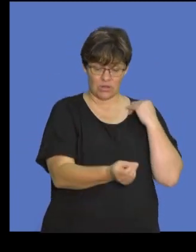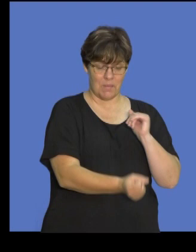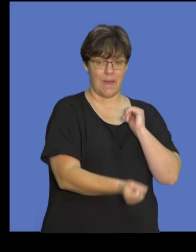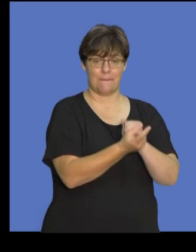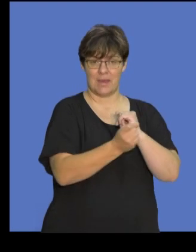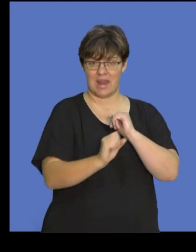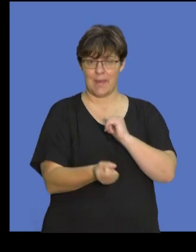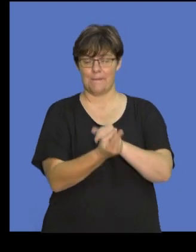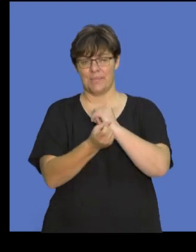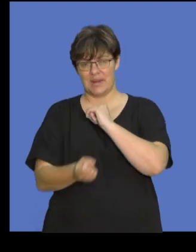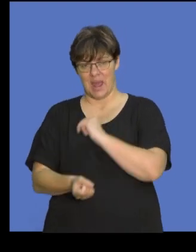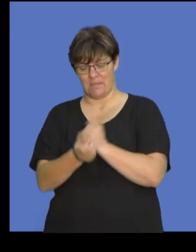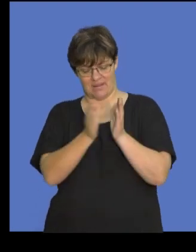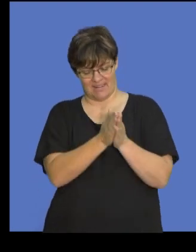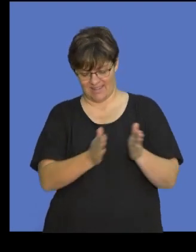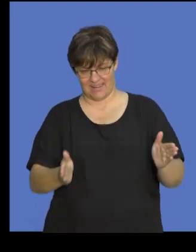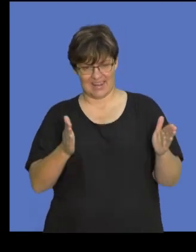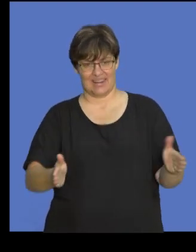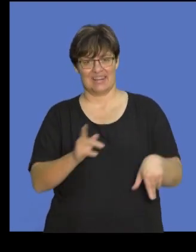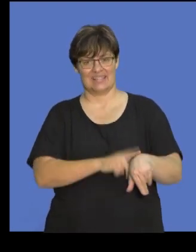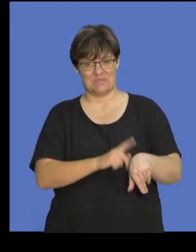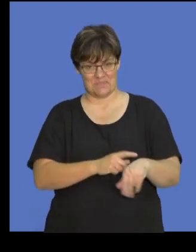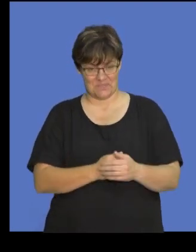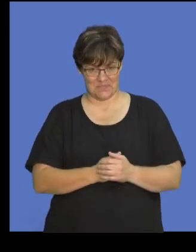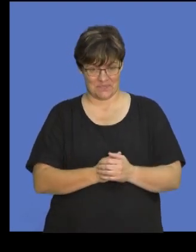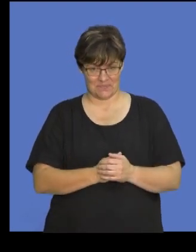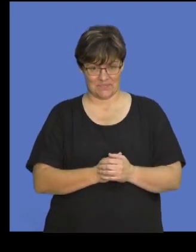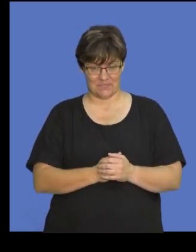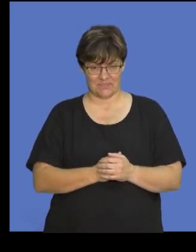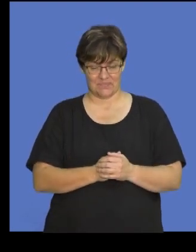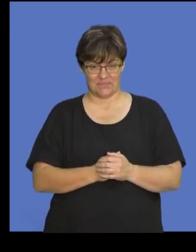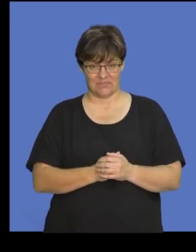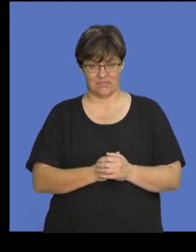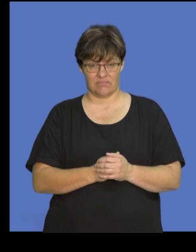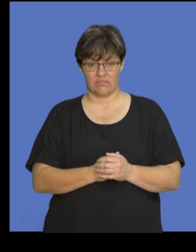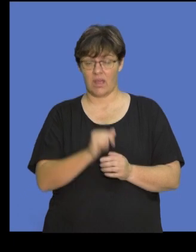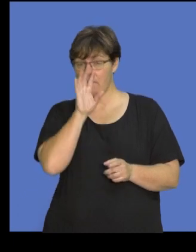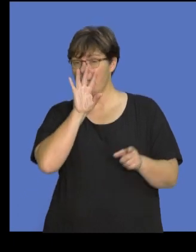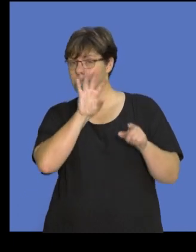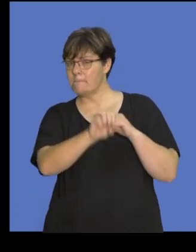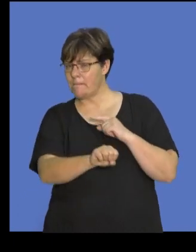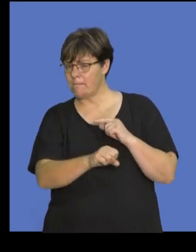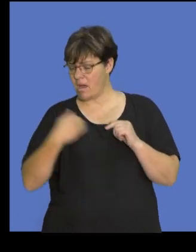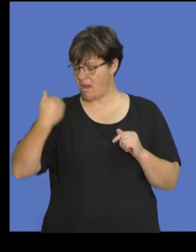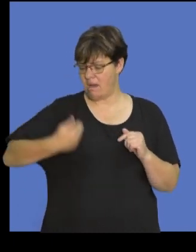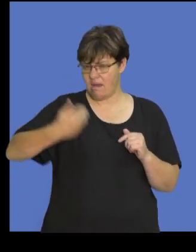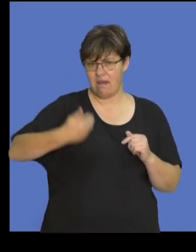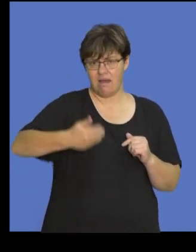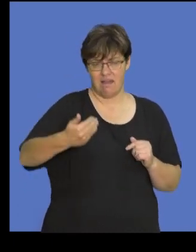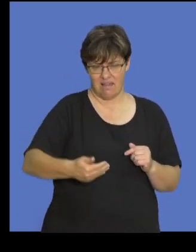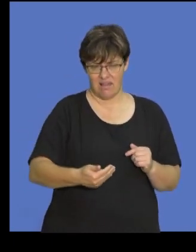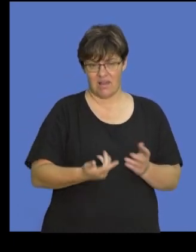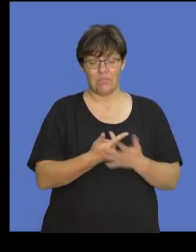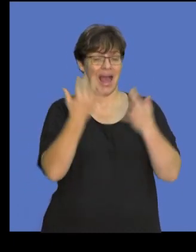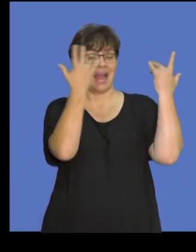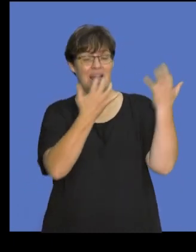outcome occurs during experimental trials. And what we recognize that to get the relative frequency is not